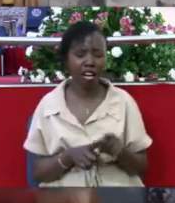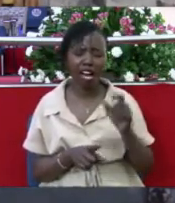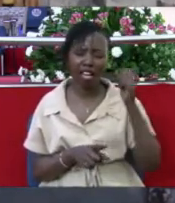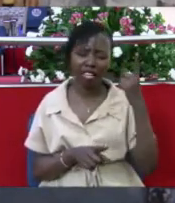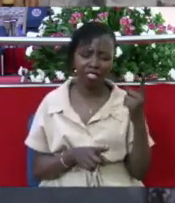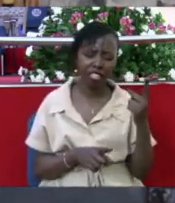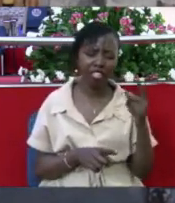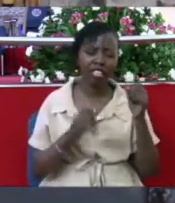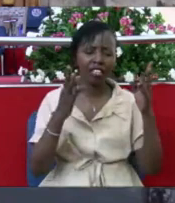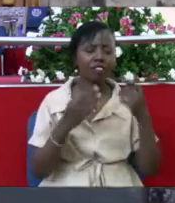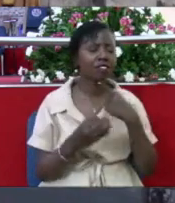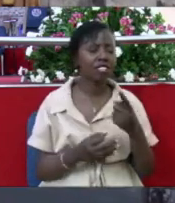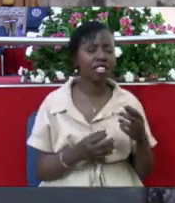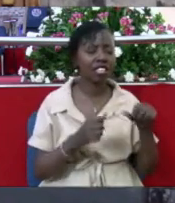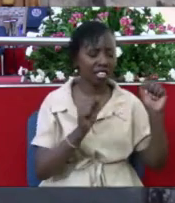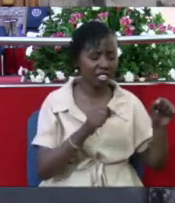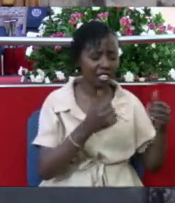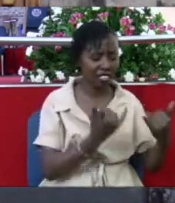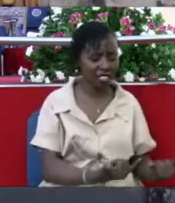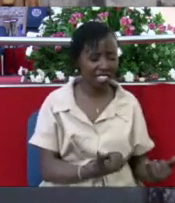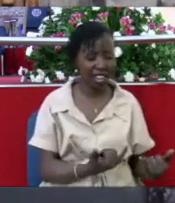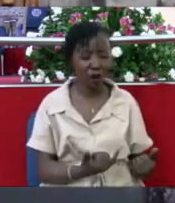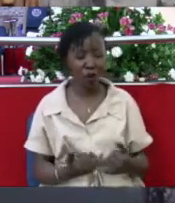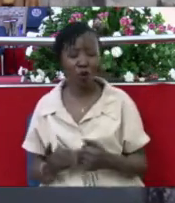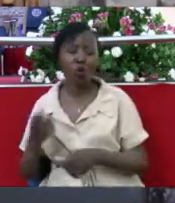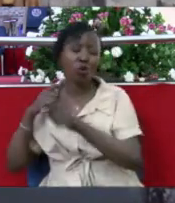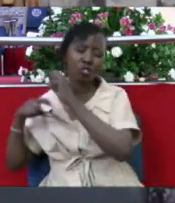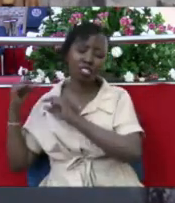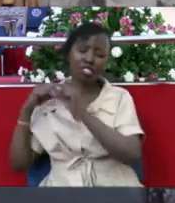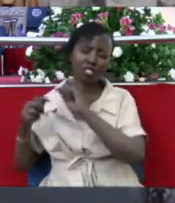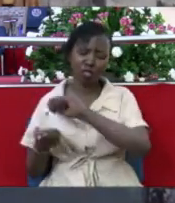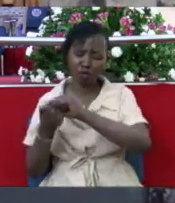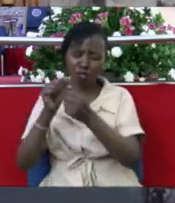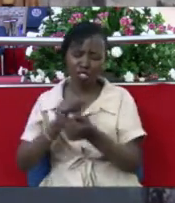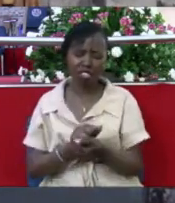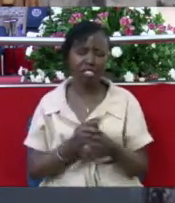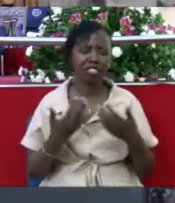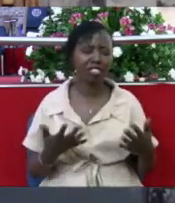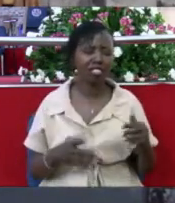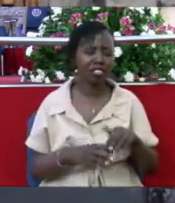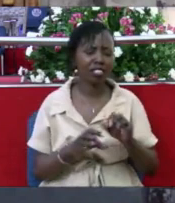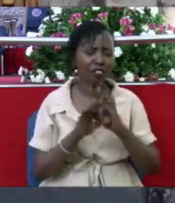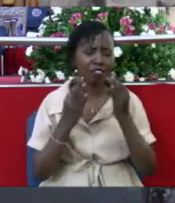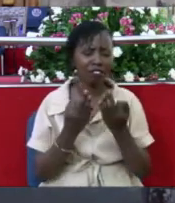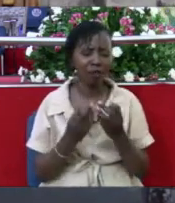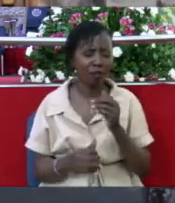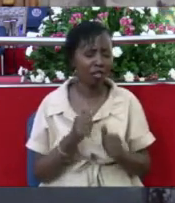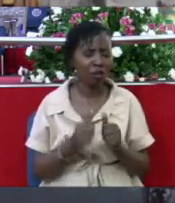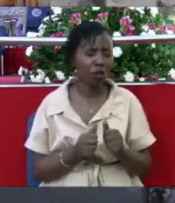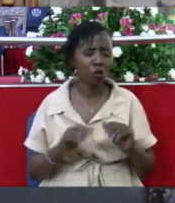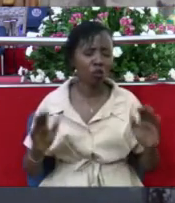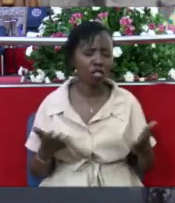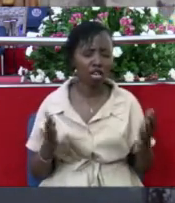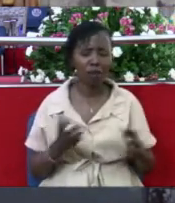is history being changed. Things in your family that have never happened. In your ministry